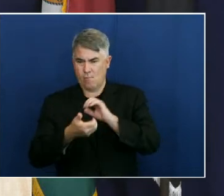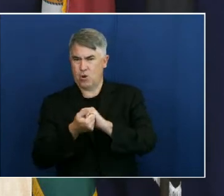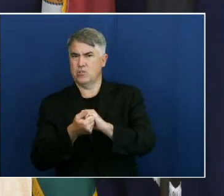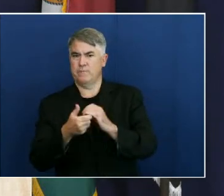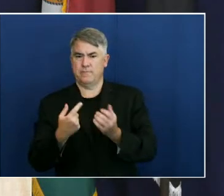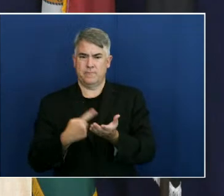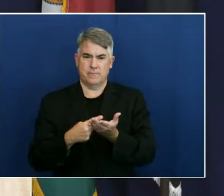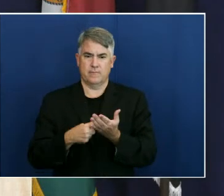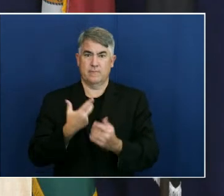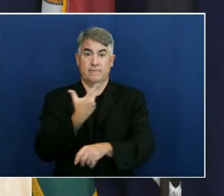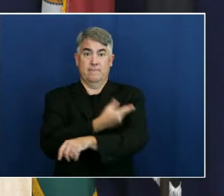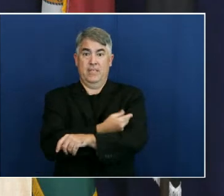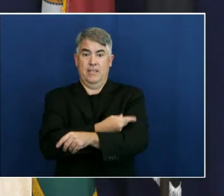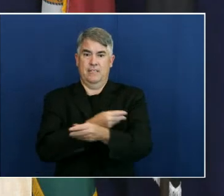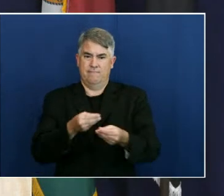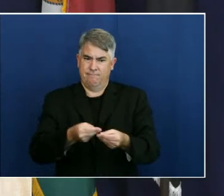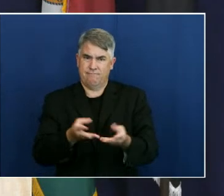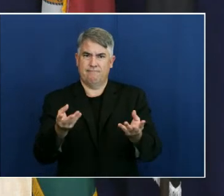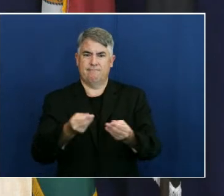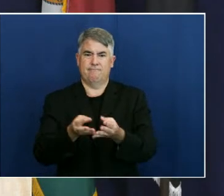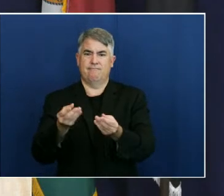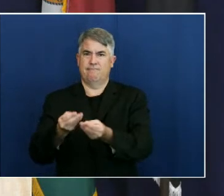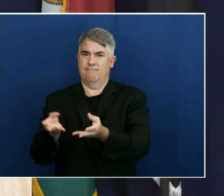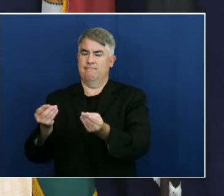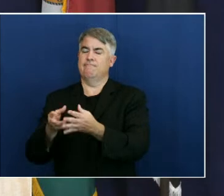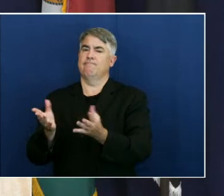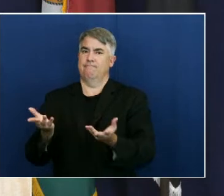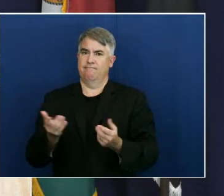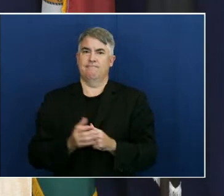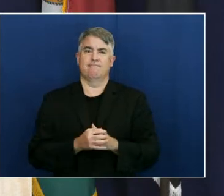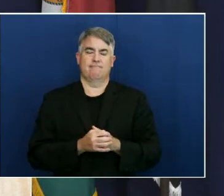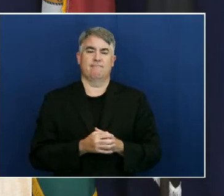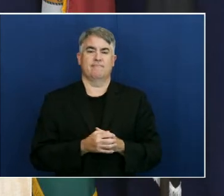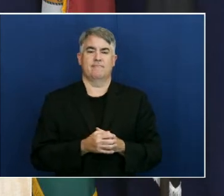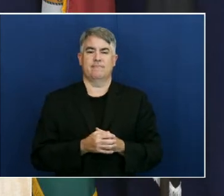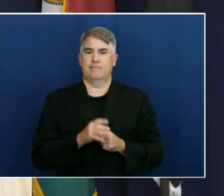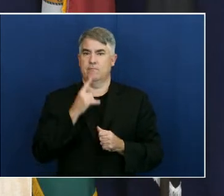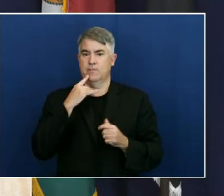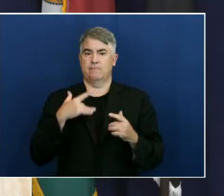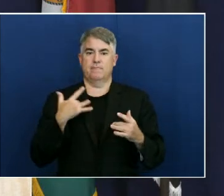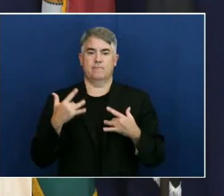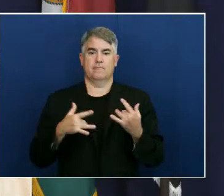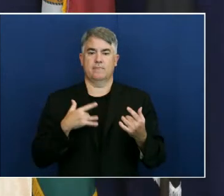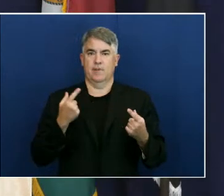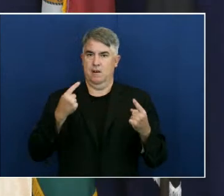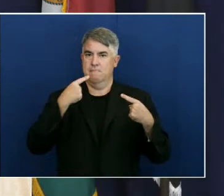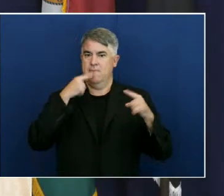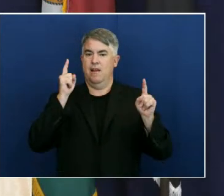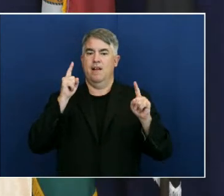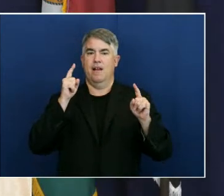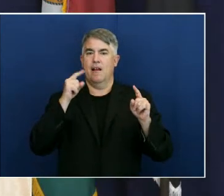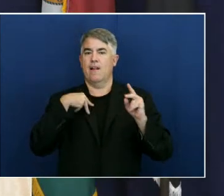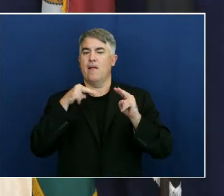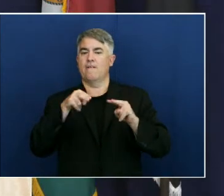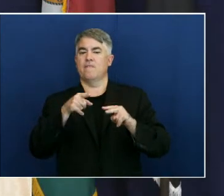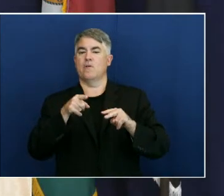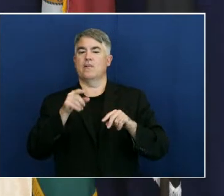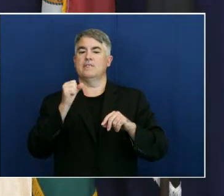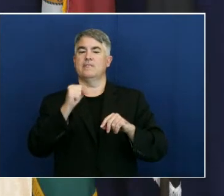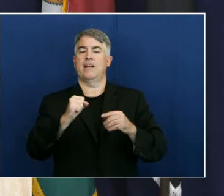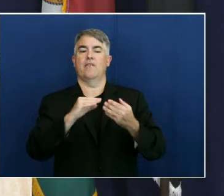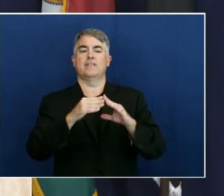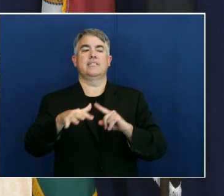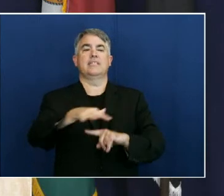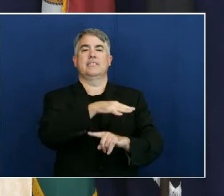vaccines have been our sole focus, and now because of the great progress we've made, we're able to focus on these sectors of our community.